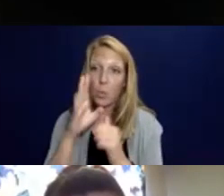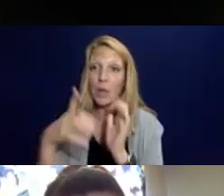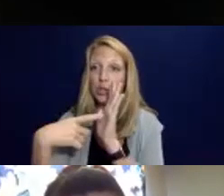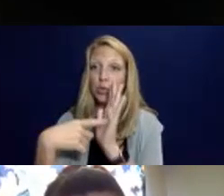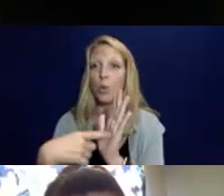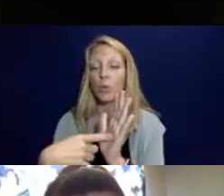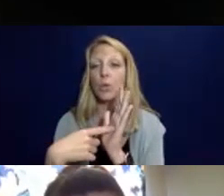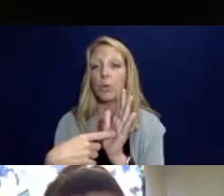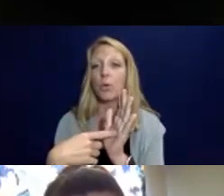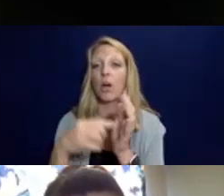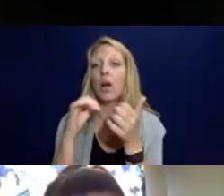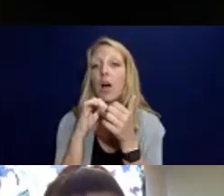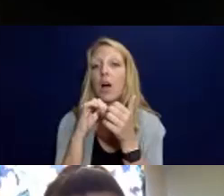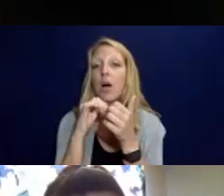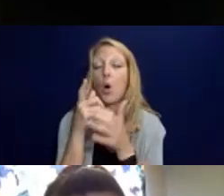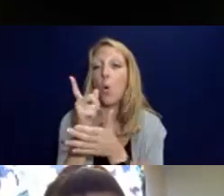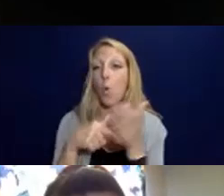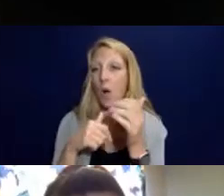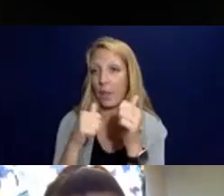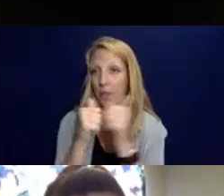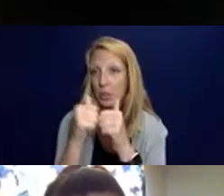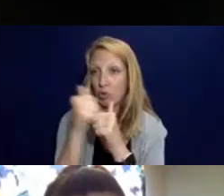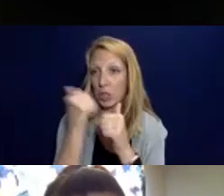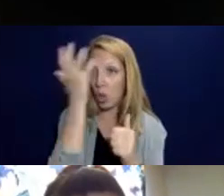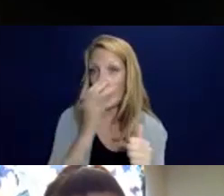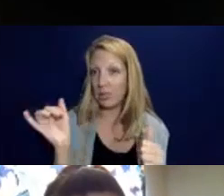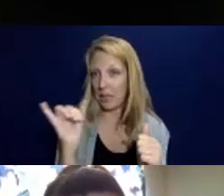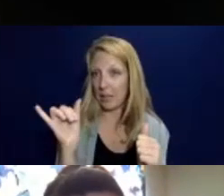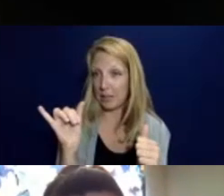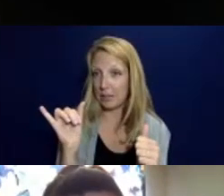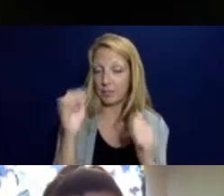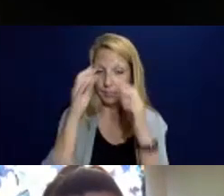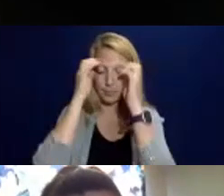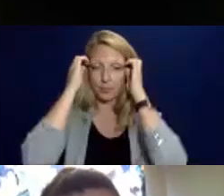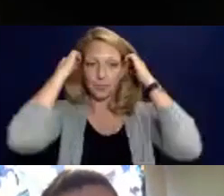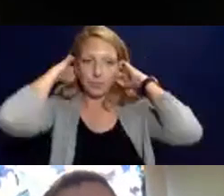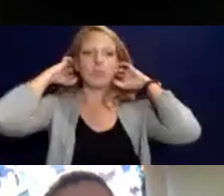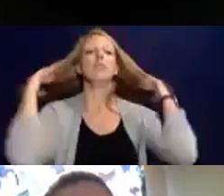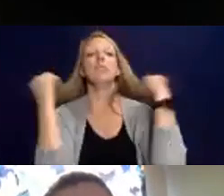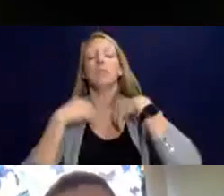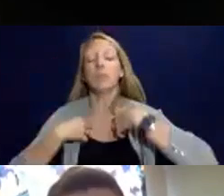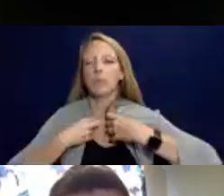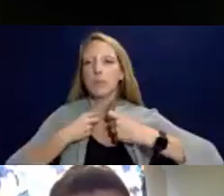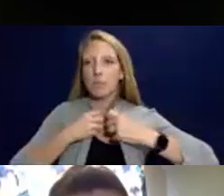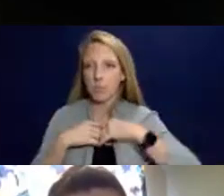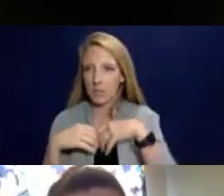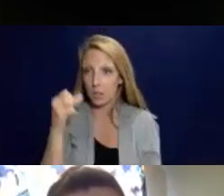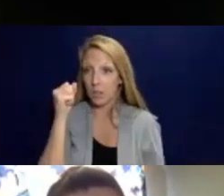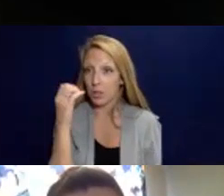idea as to what the structure actually looks like. And so if you haven't